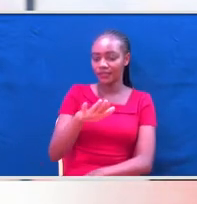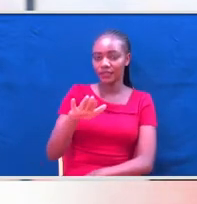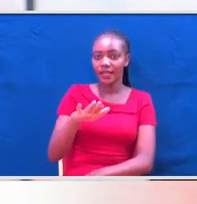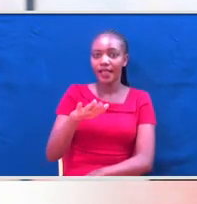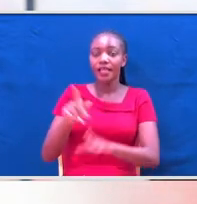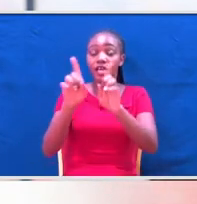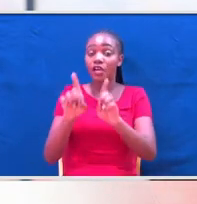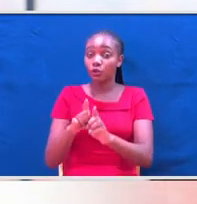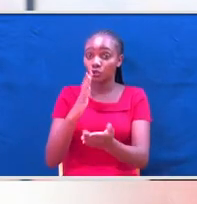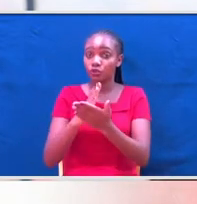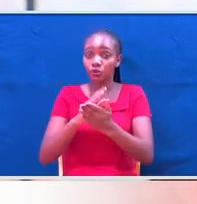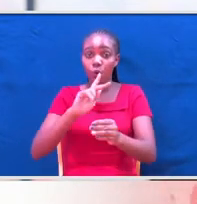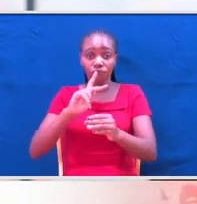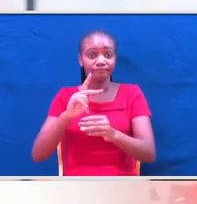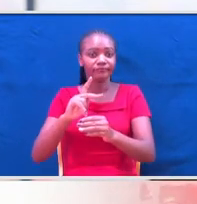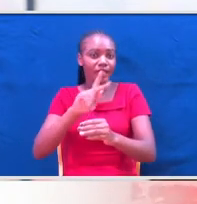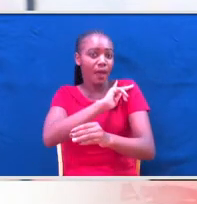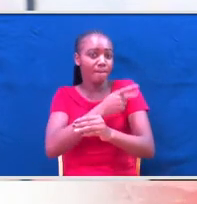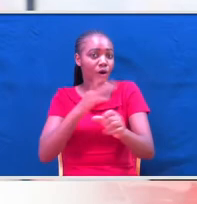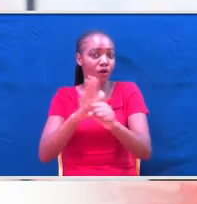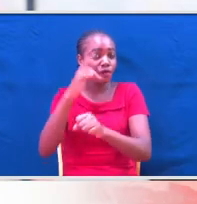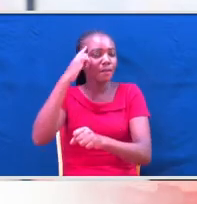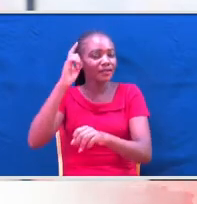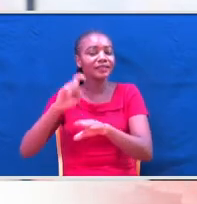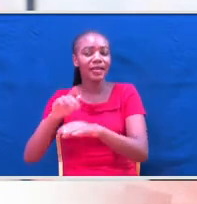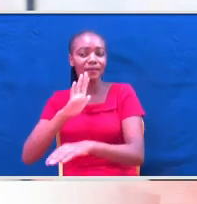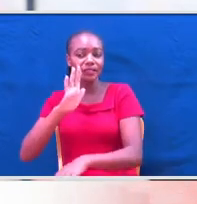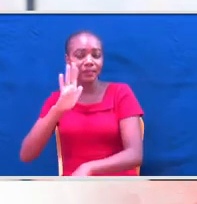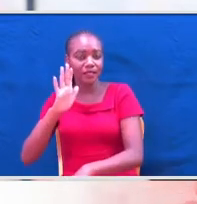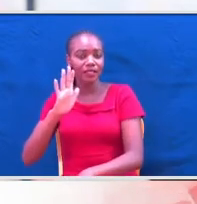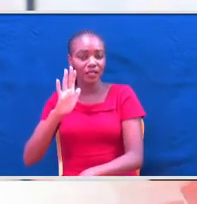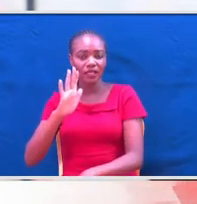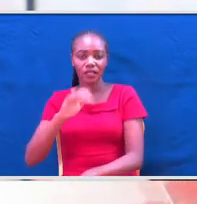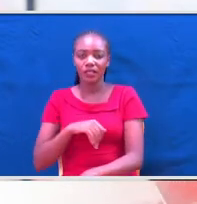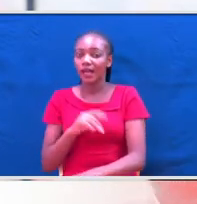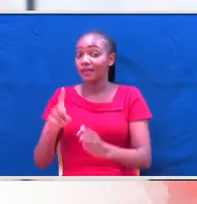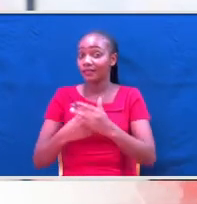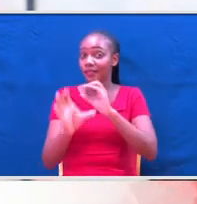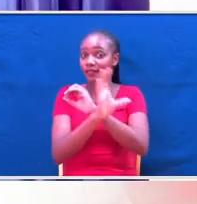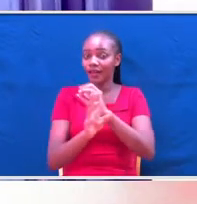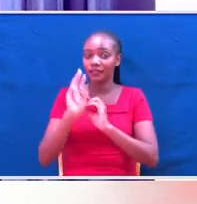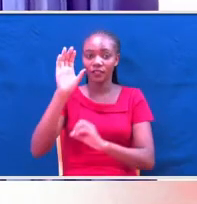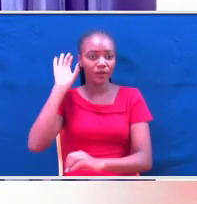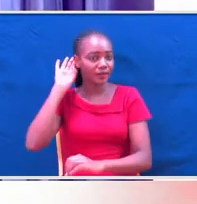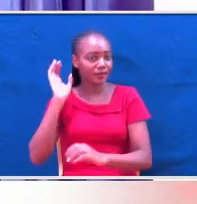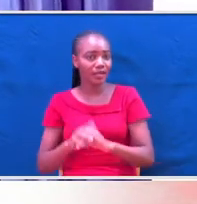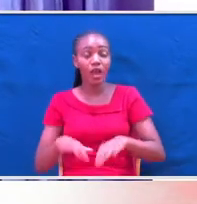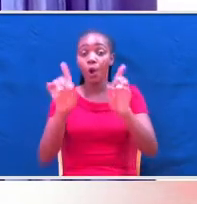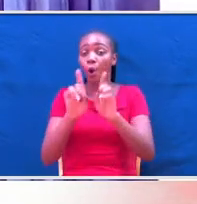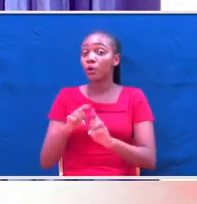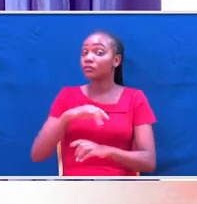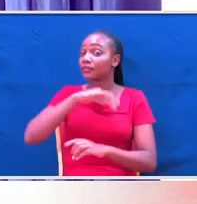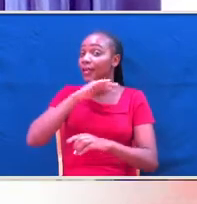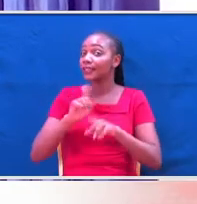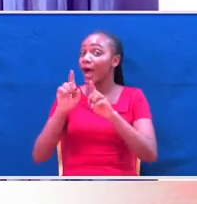And true powerful minds, when they speak, the country will listen. Odinga also accused